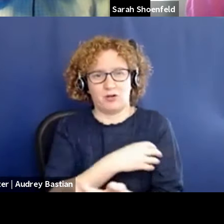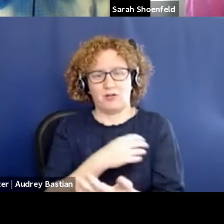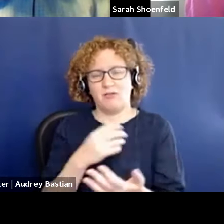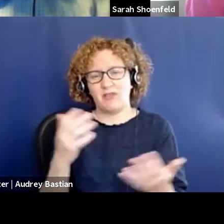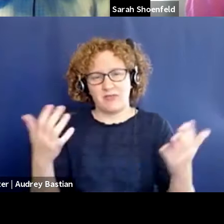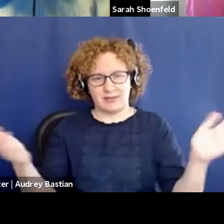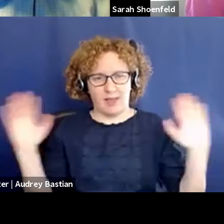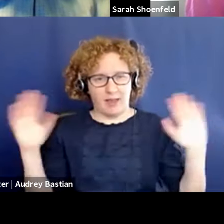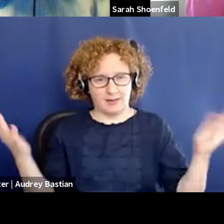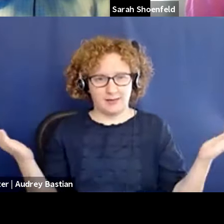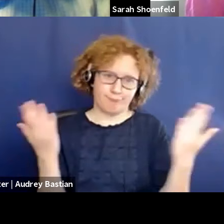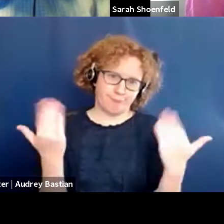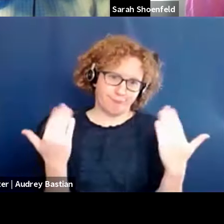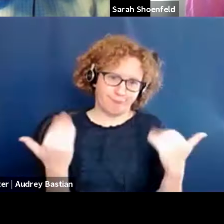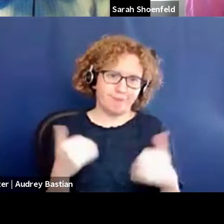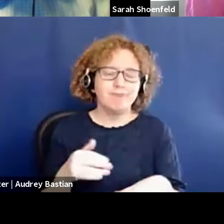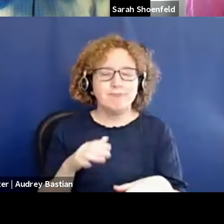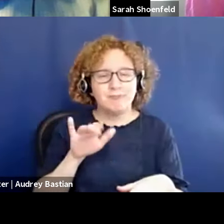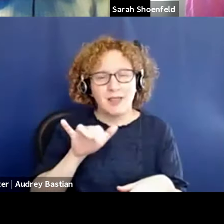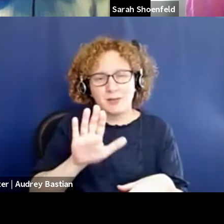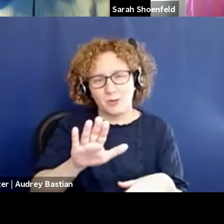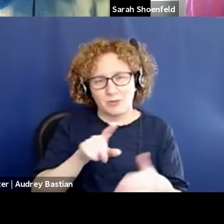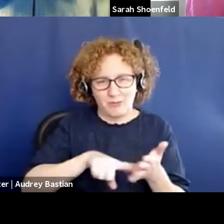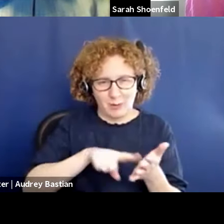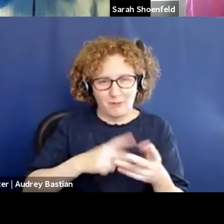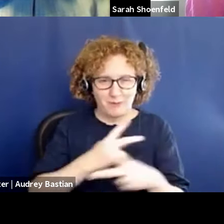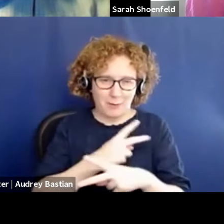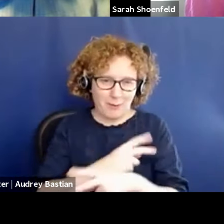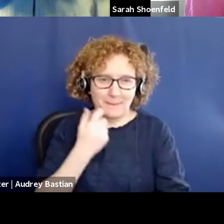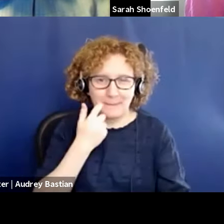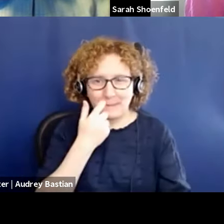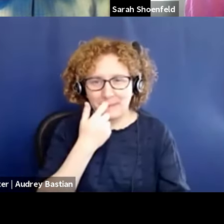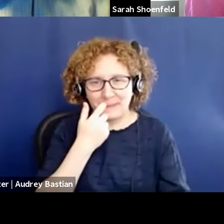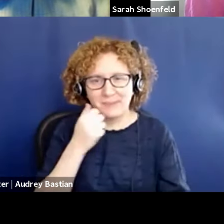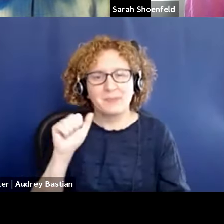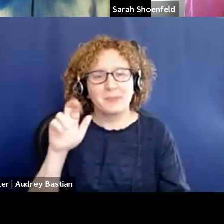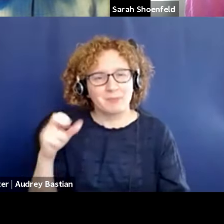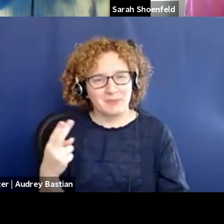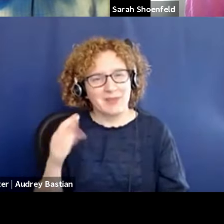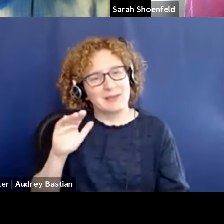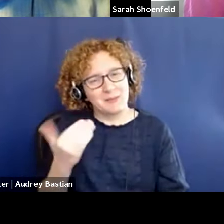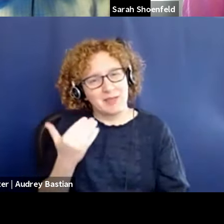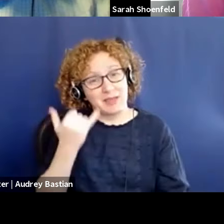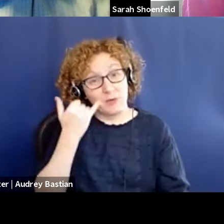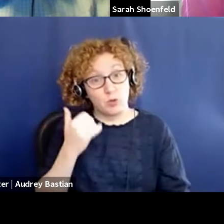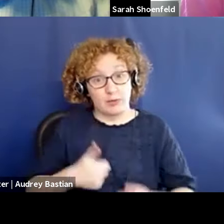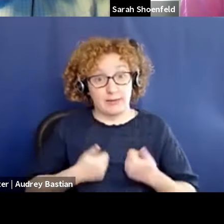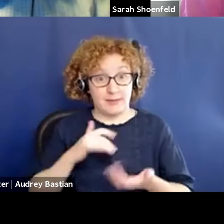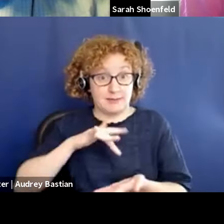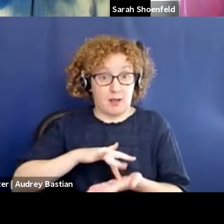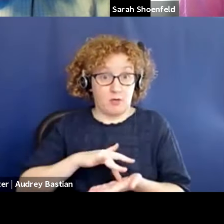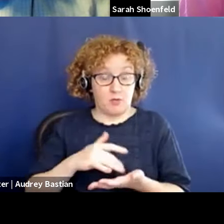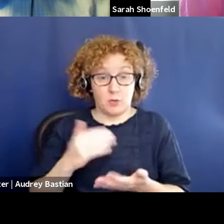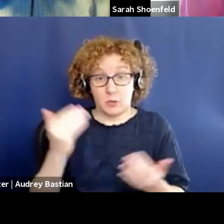But that's for you historians to figure out. Mm. Right. Right. Well, I guess you're likely to know more people if you live in the center, right? I